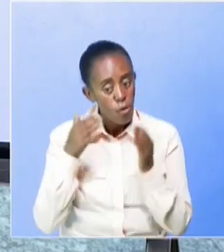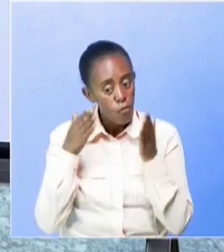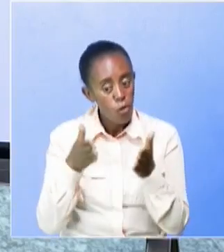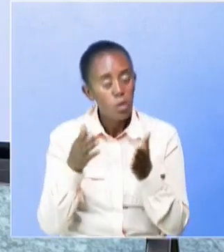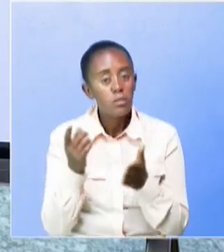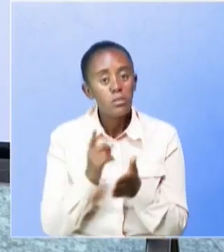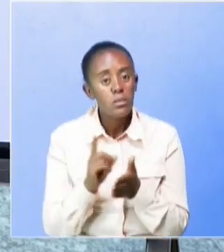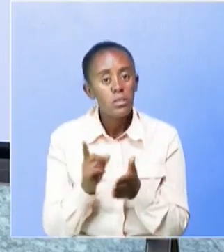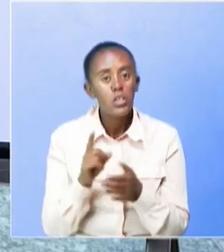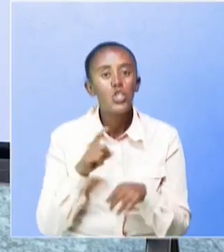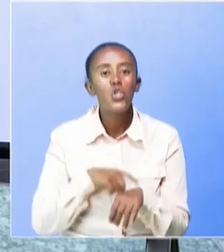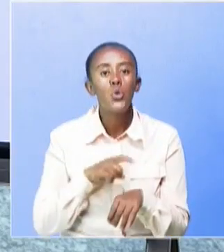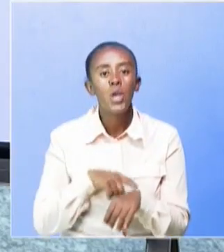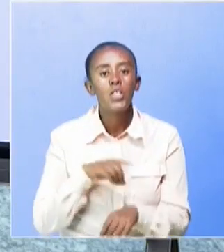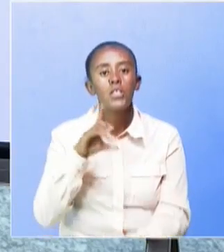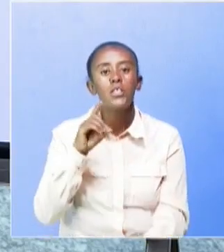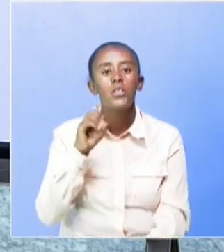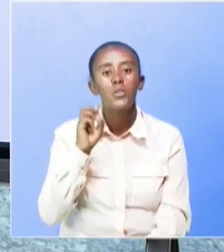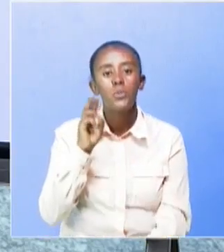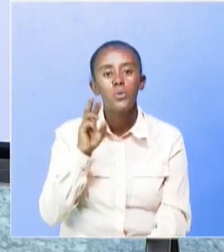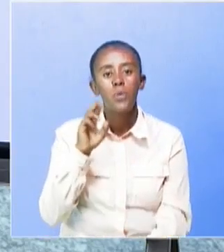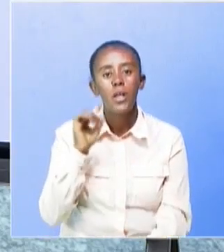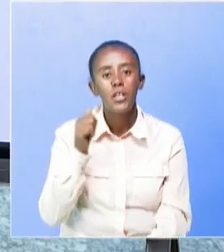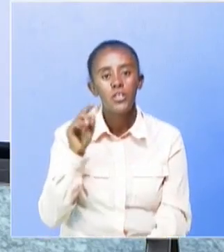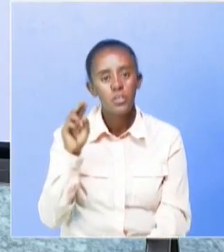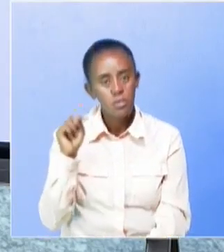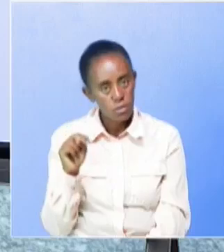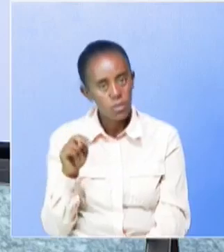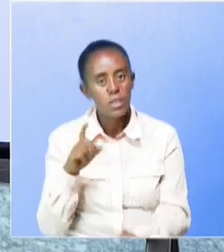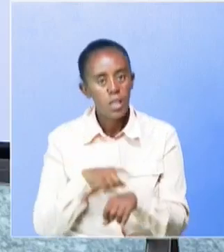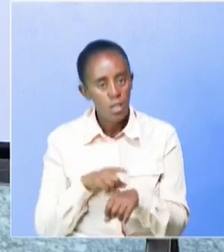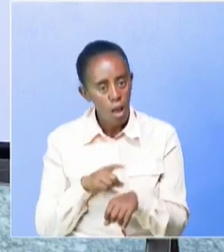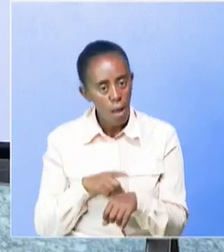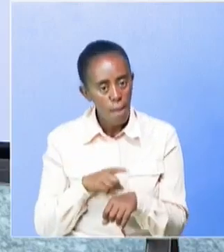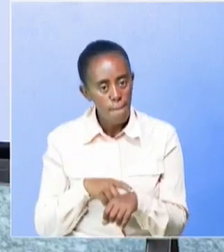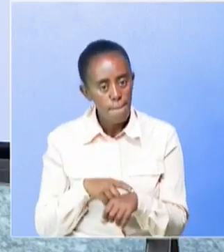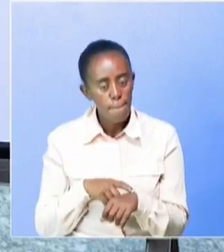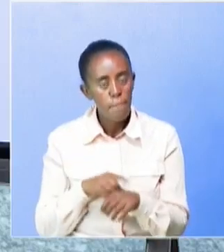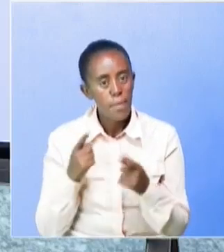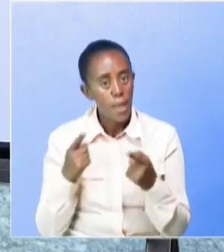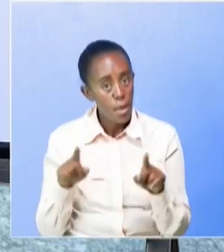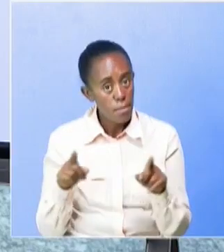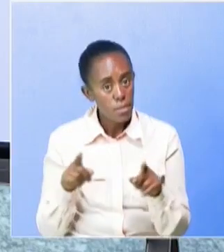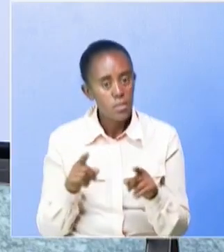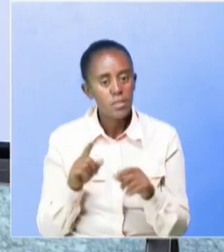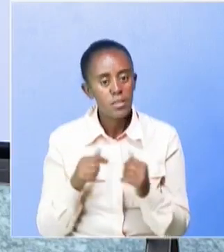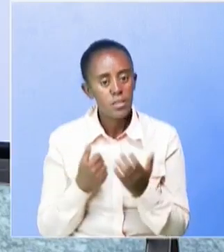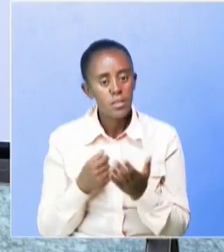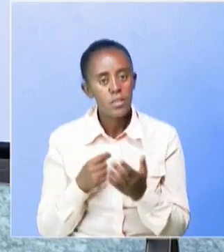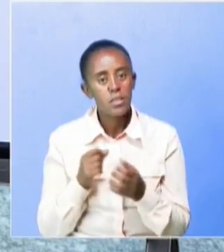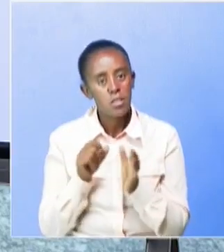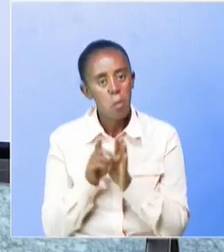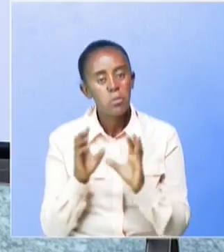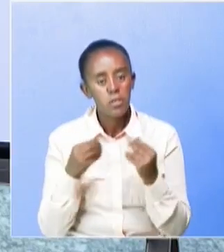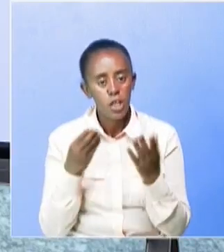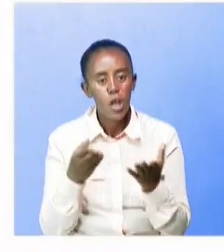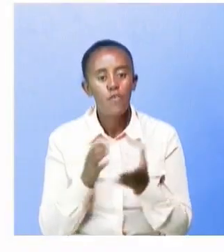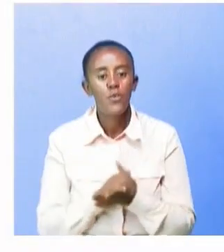is the duration, the time that action happens. So, let me give you an example.